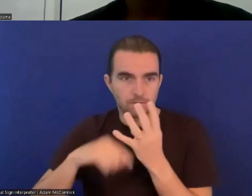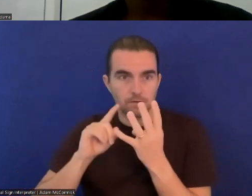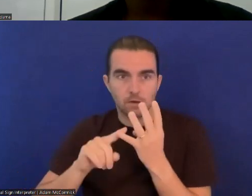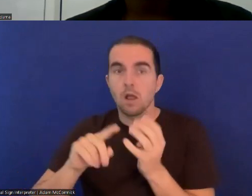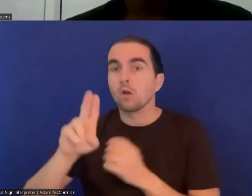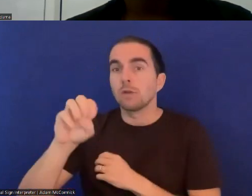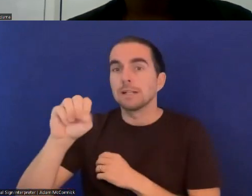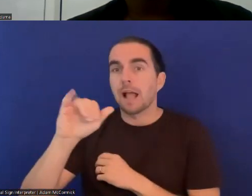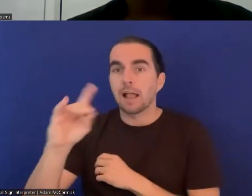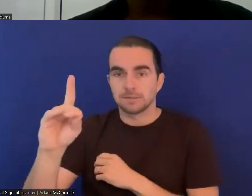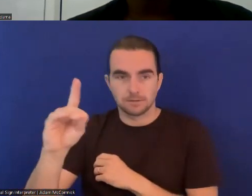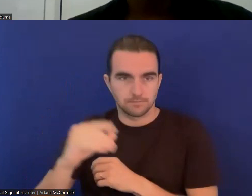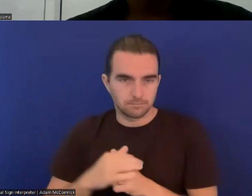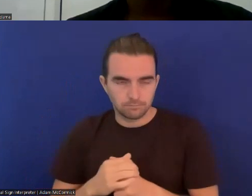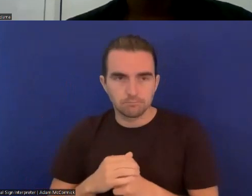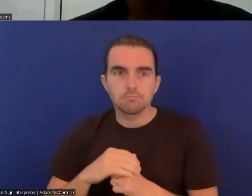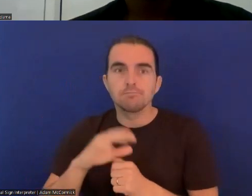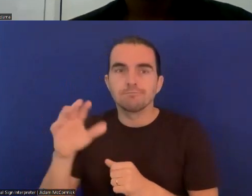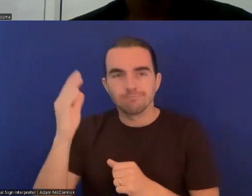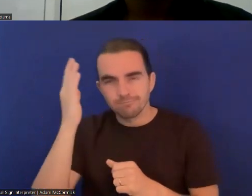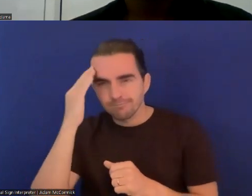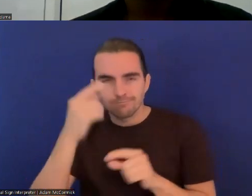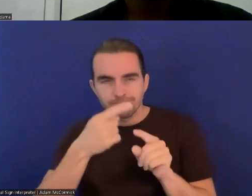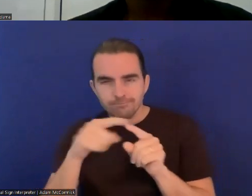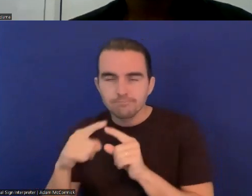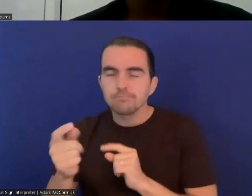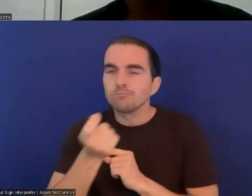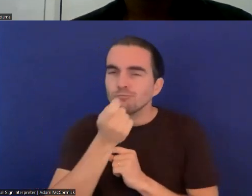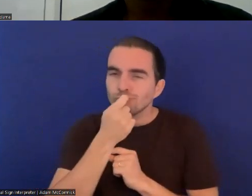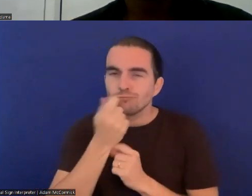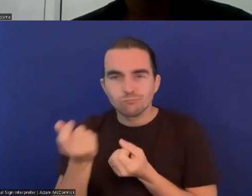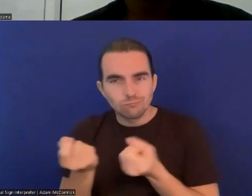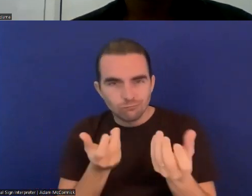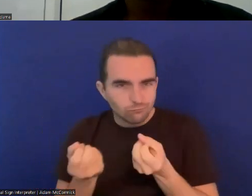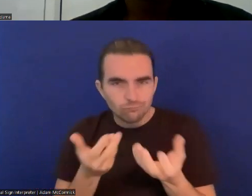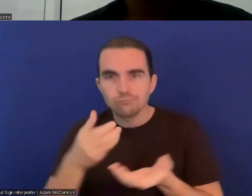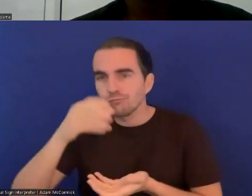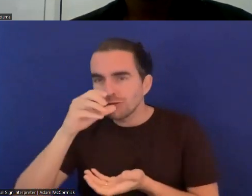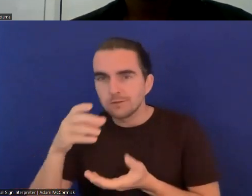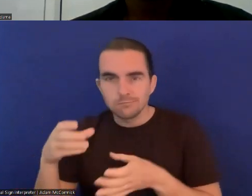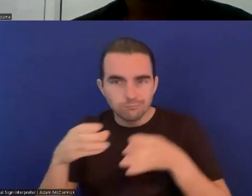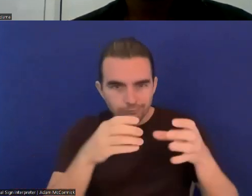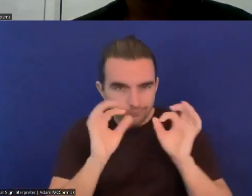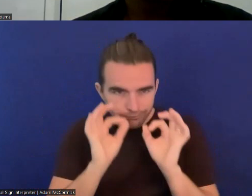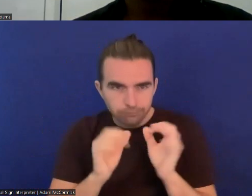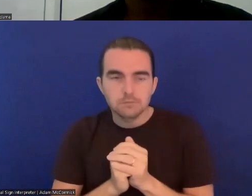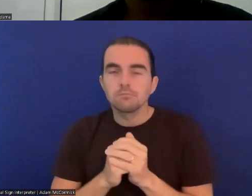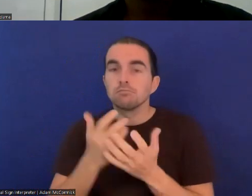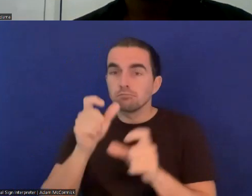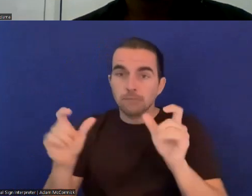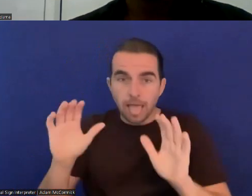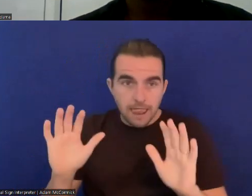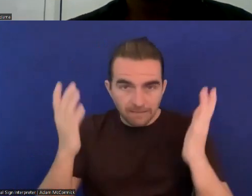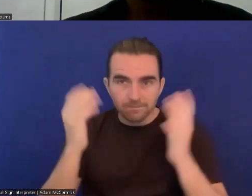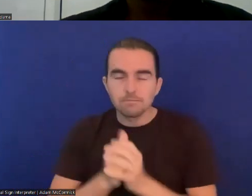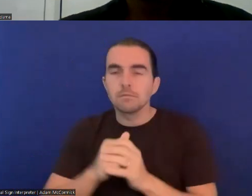nutrition, education, and WASH. She has a BSc in economics and a